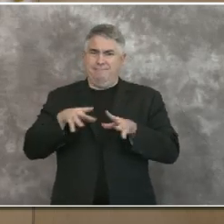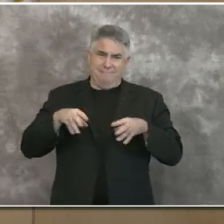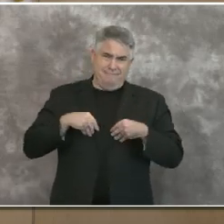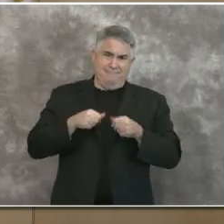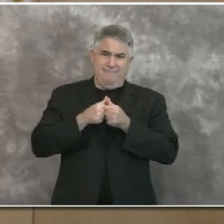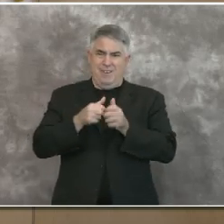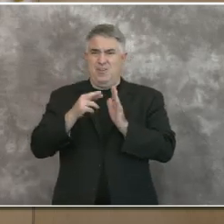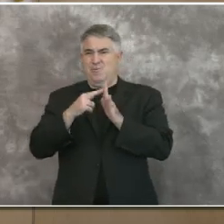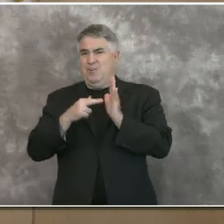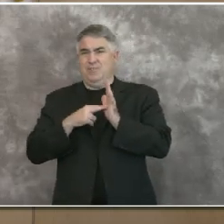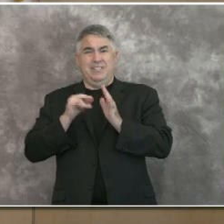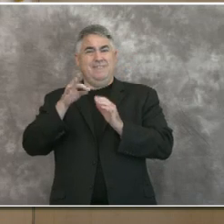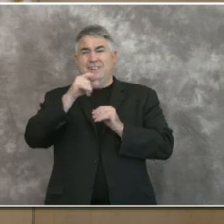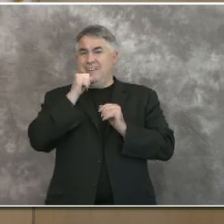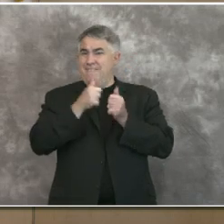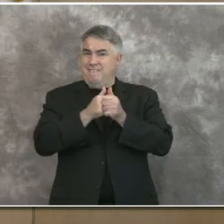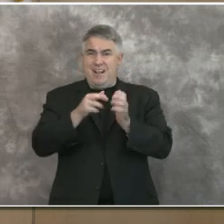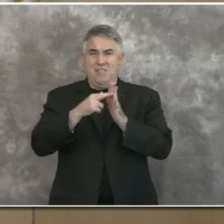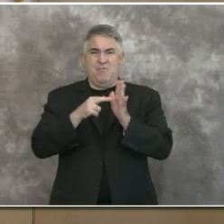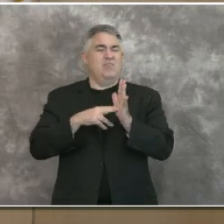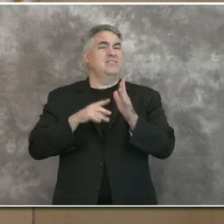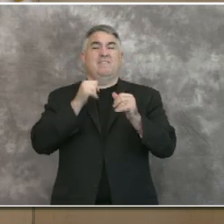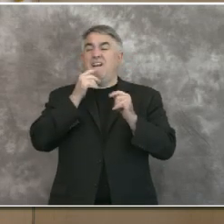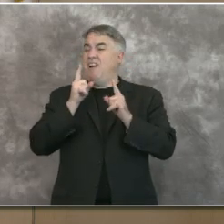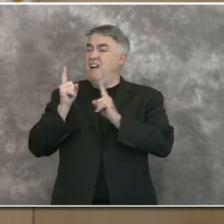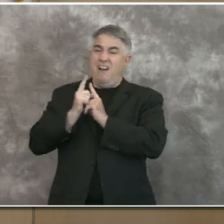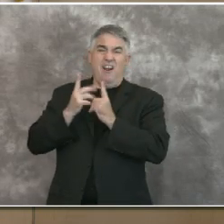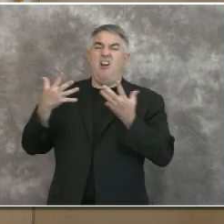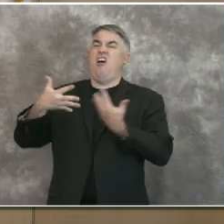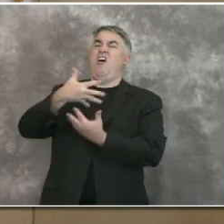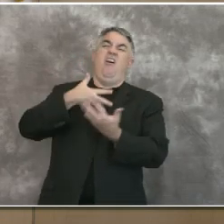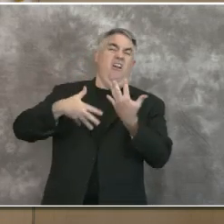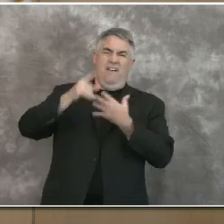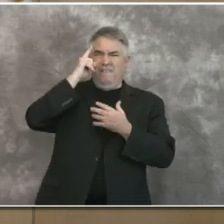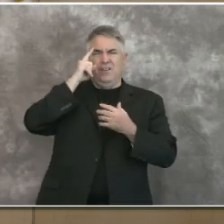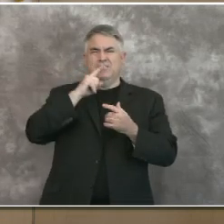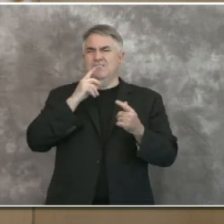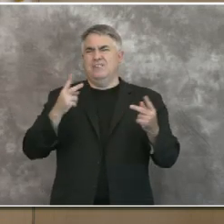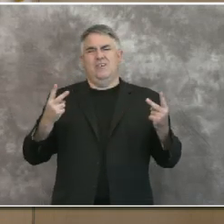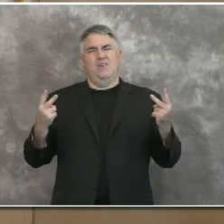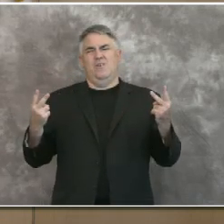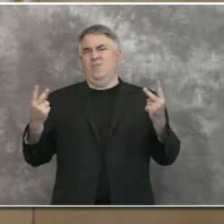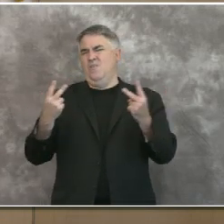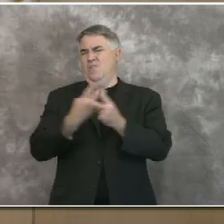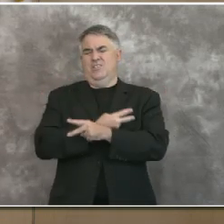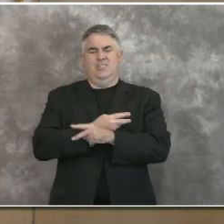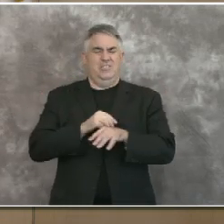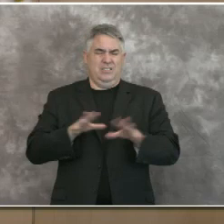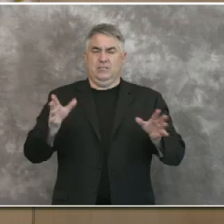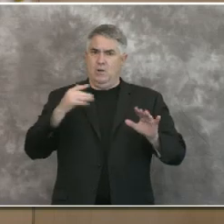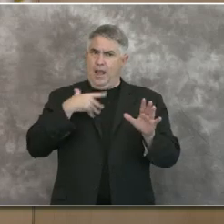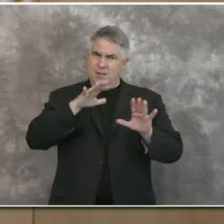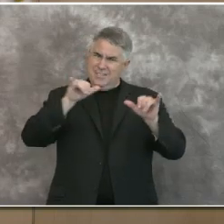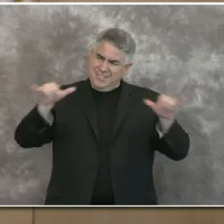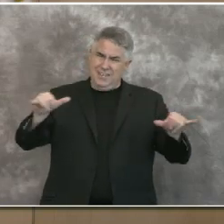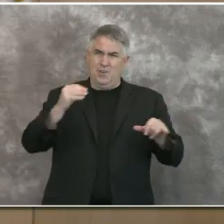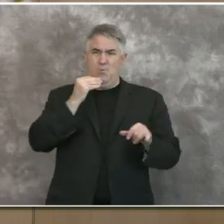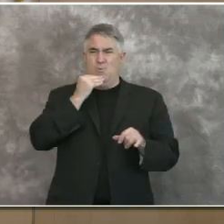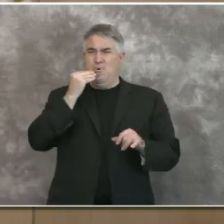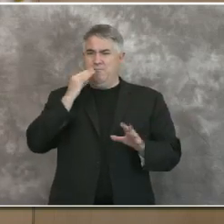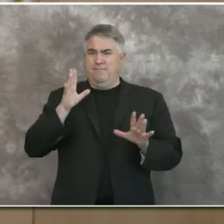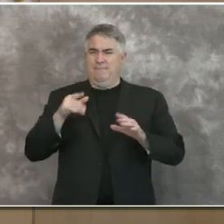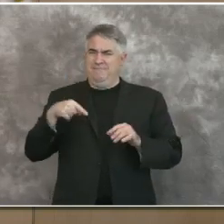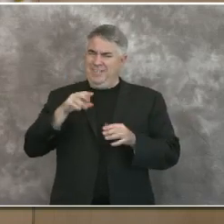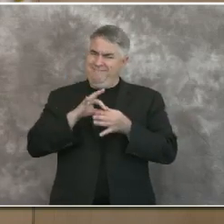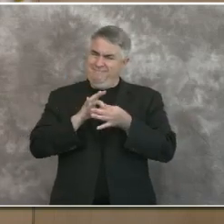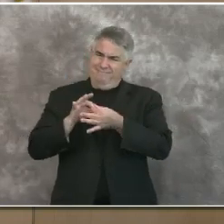practiced physical distancing and respected the stay-at-home order, as a united community,